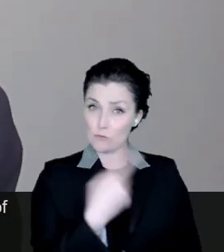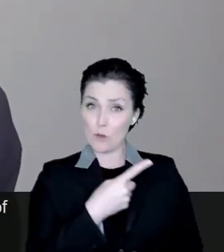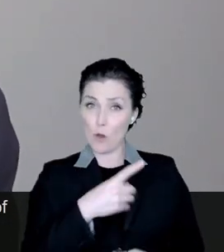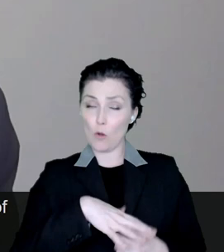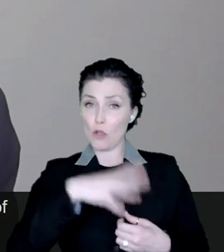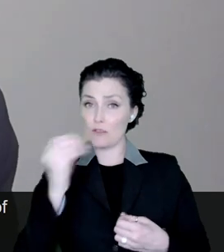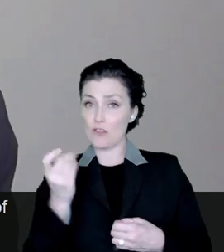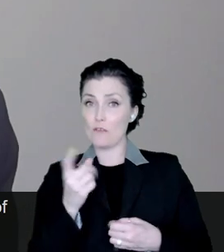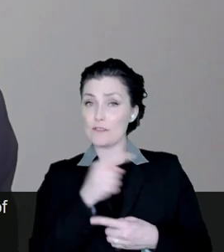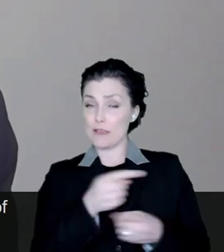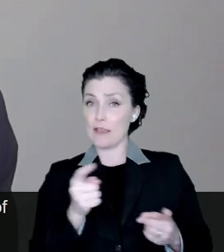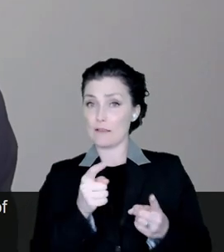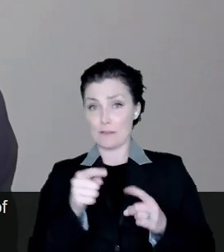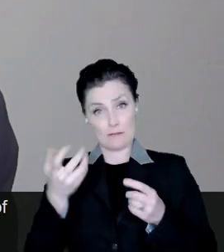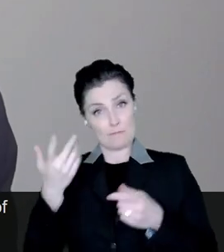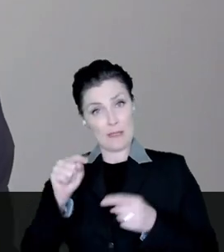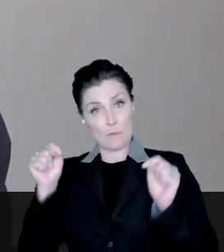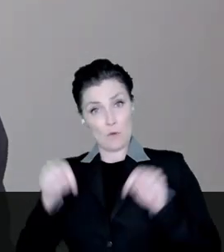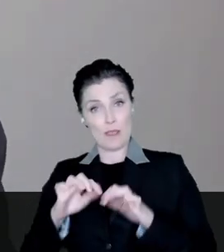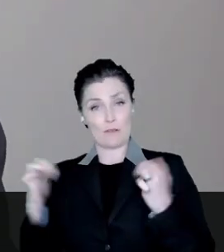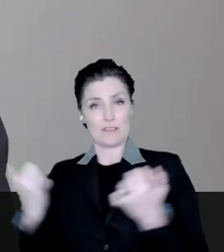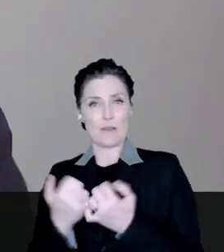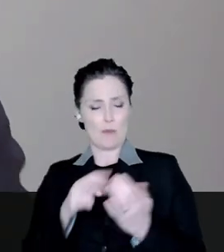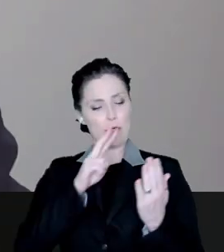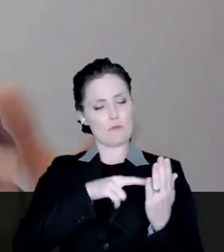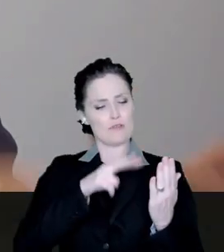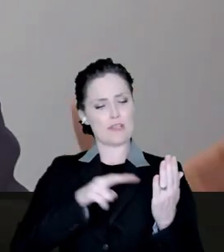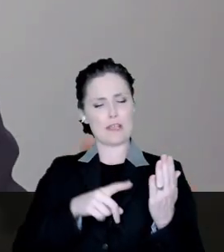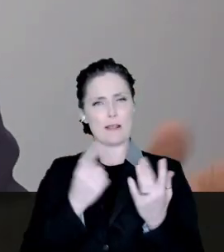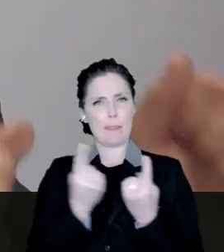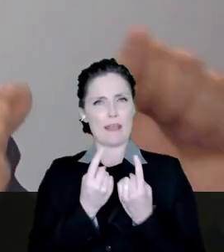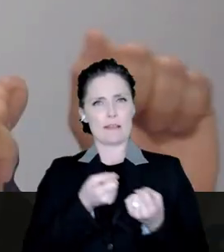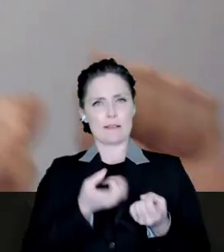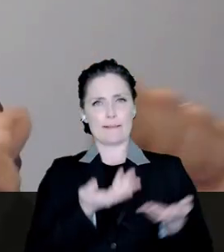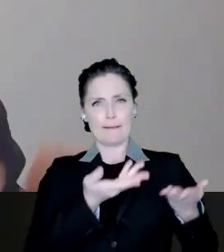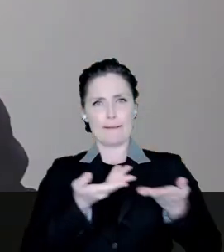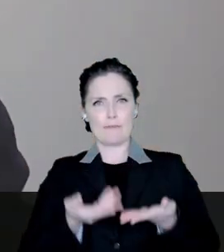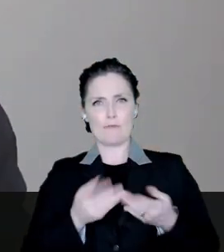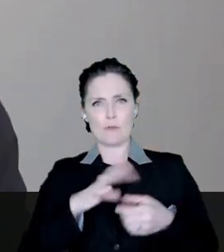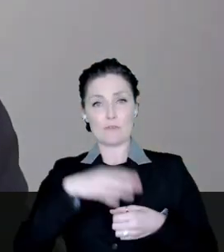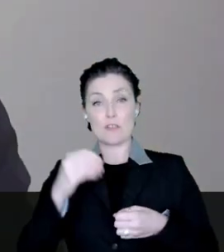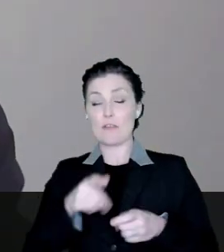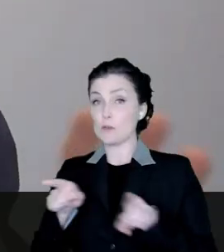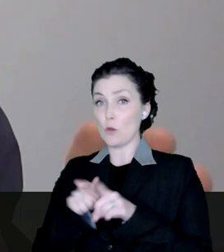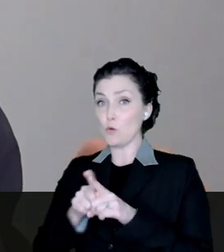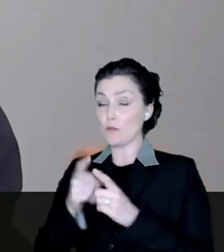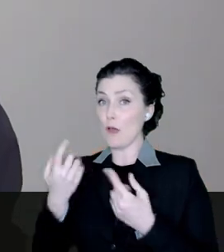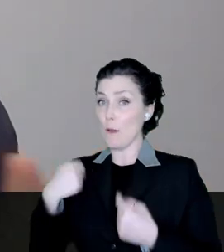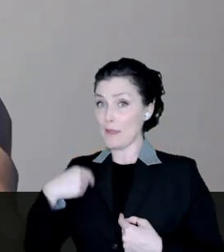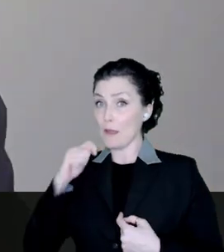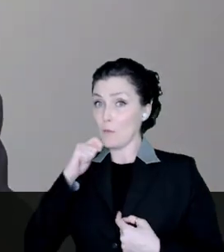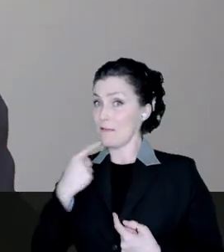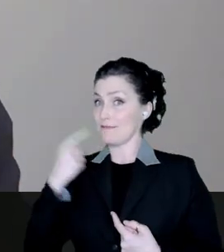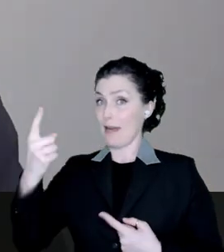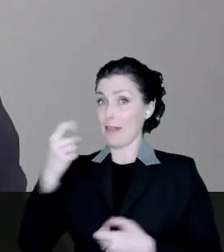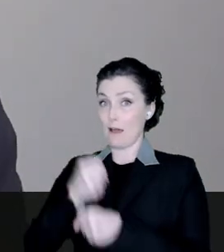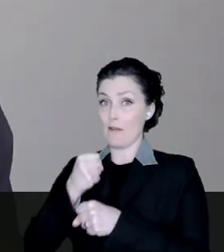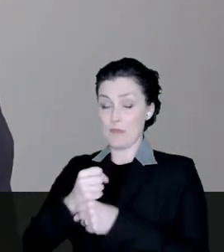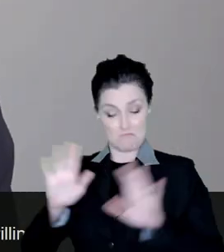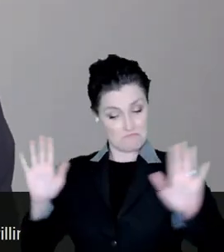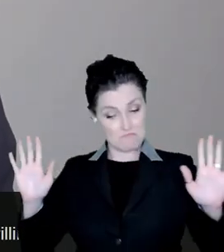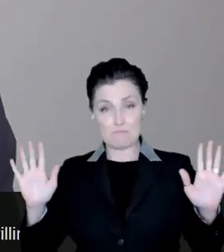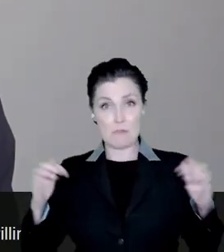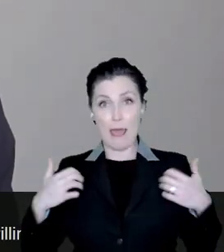Assembly who will read out stuff being party political, and those Conservatives in government, I'm not willing to take away your free